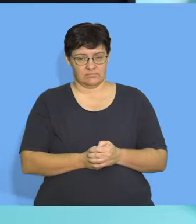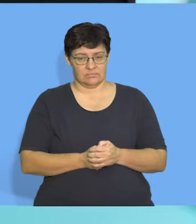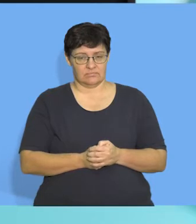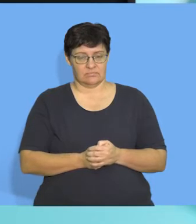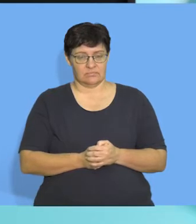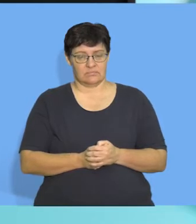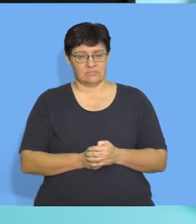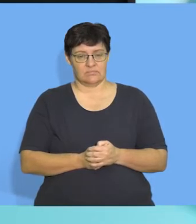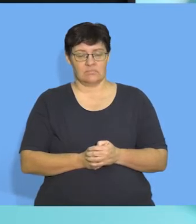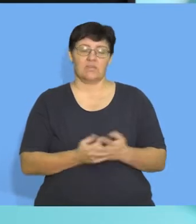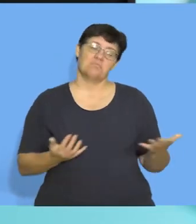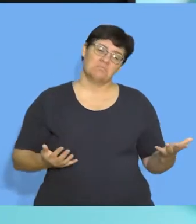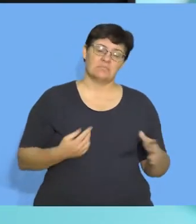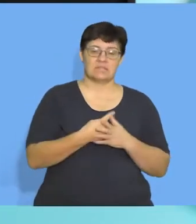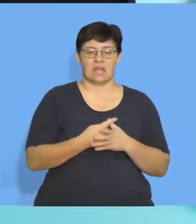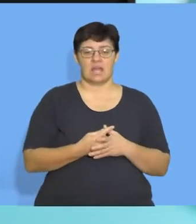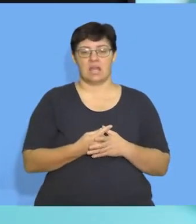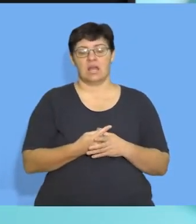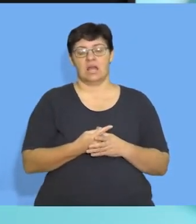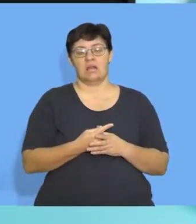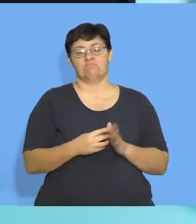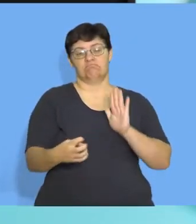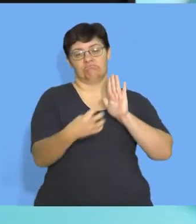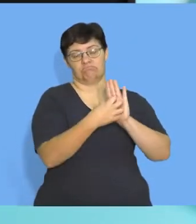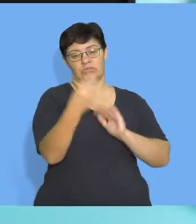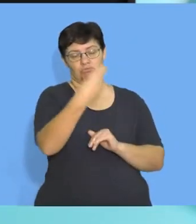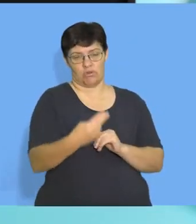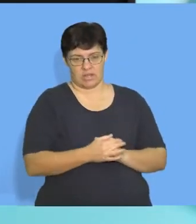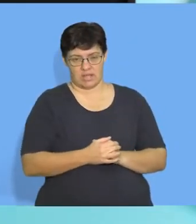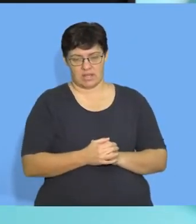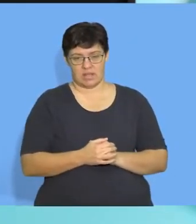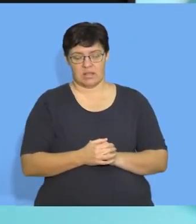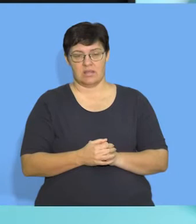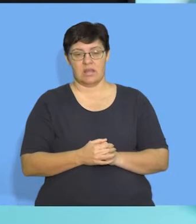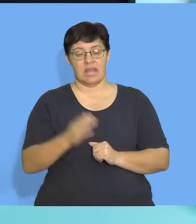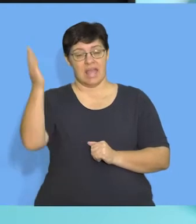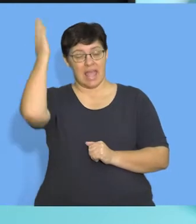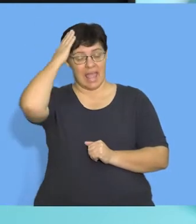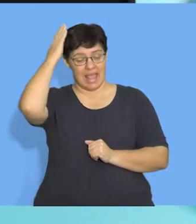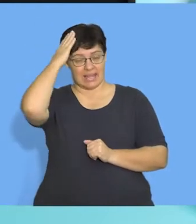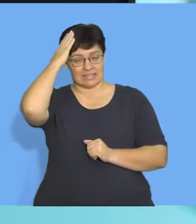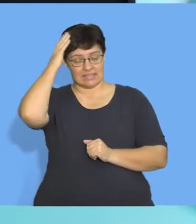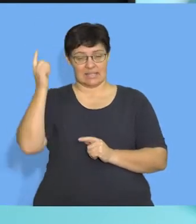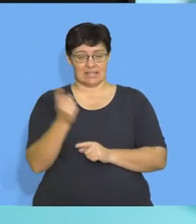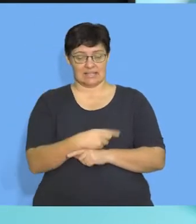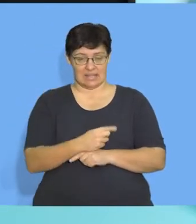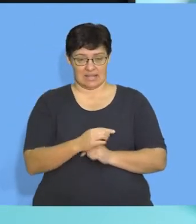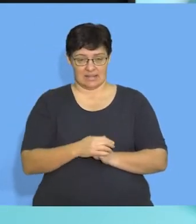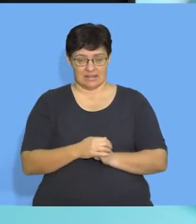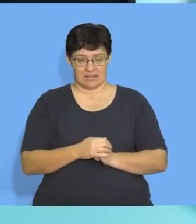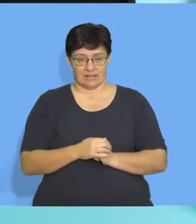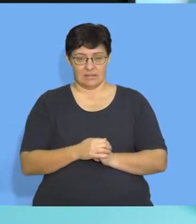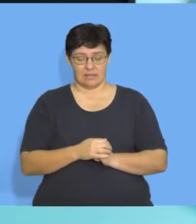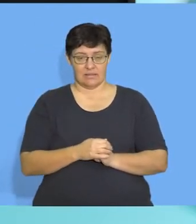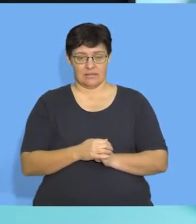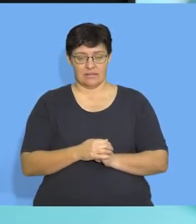if I start talking about drawing diagrams, head to tail, I mean I want the arrow to go to the back of